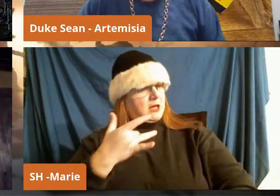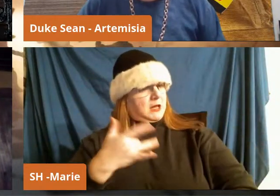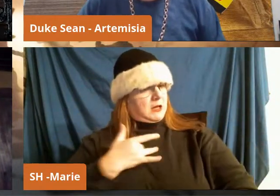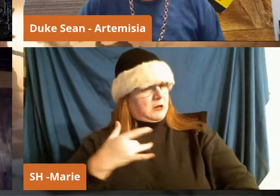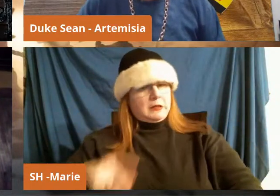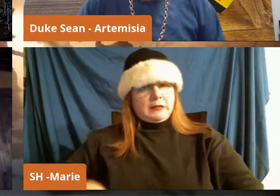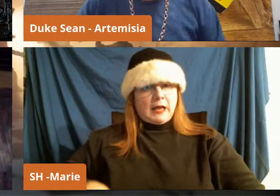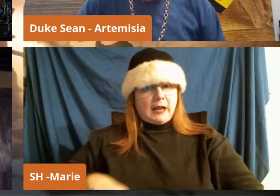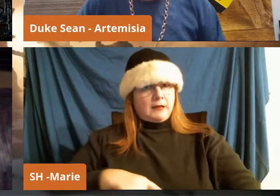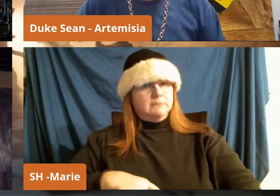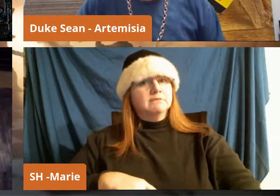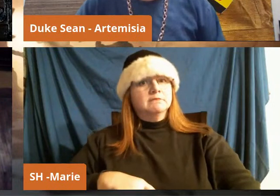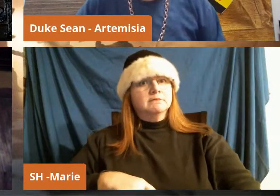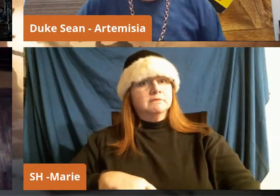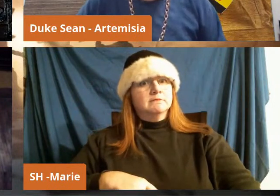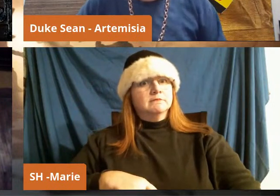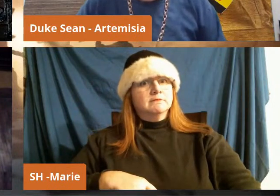knightly.